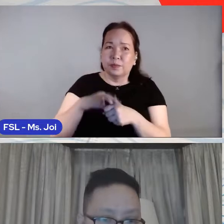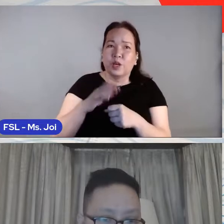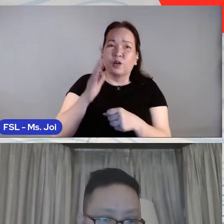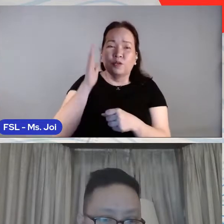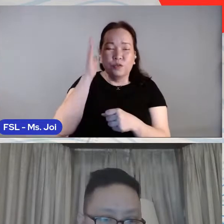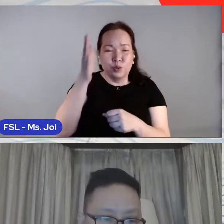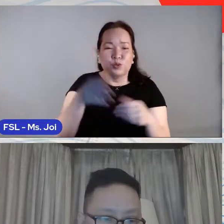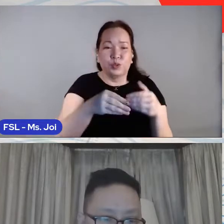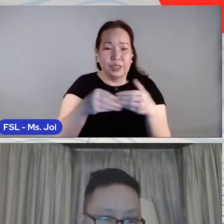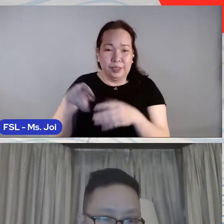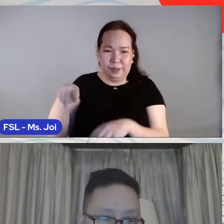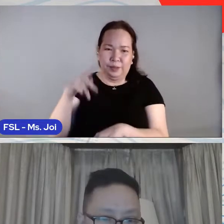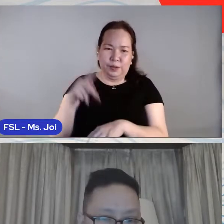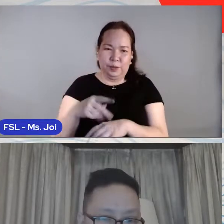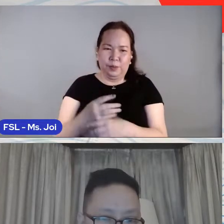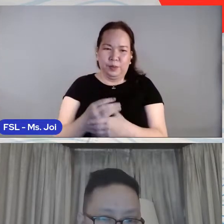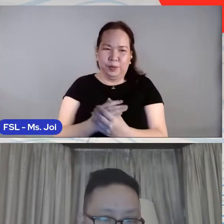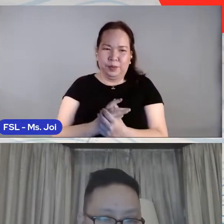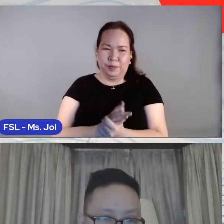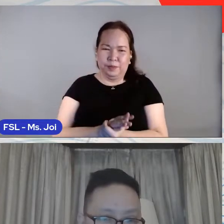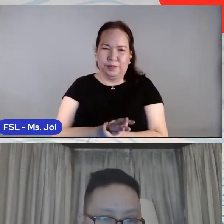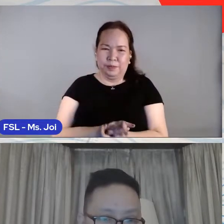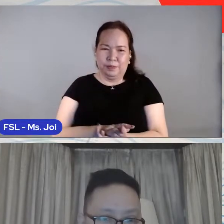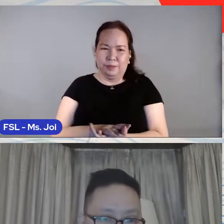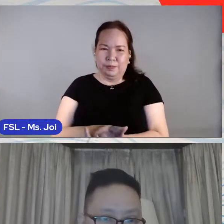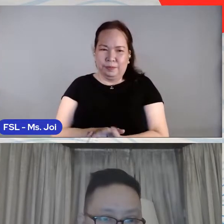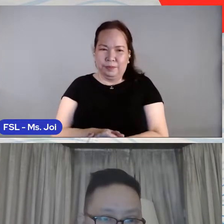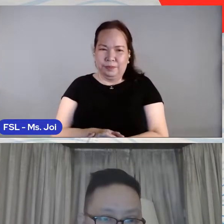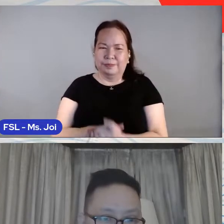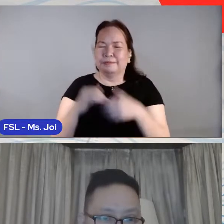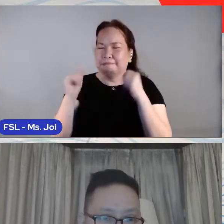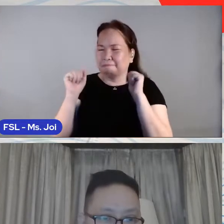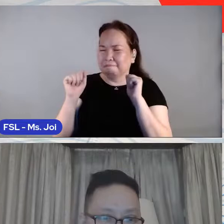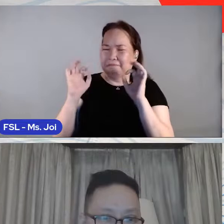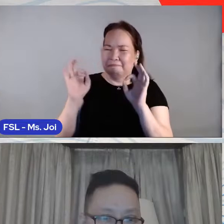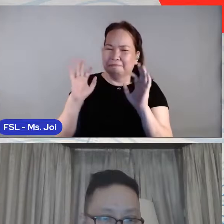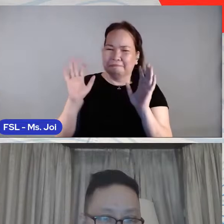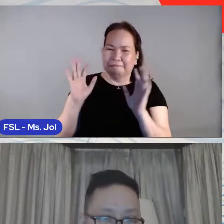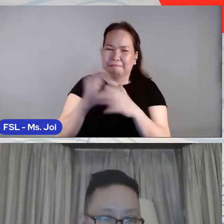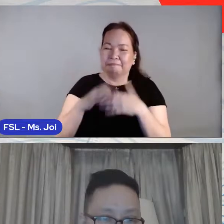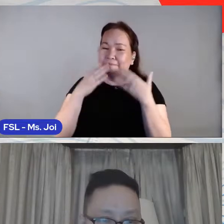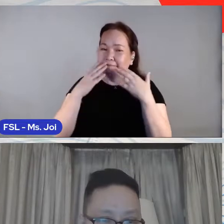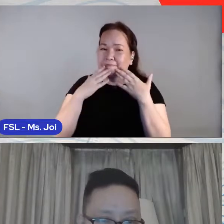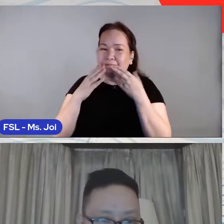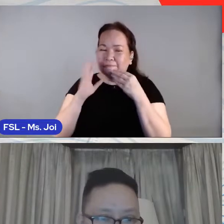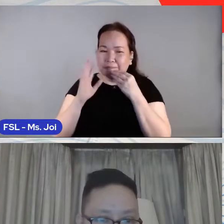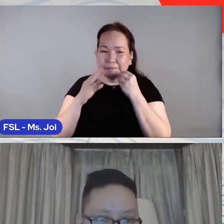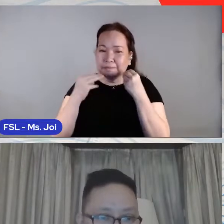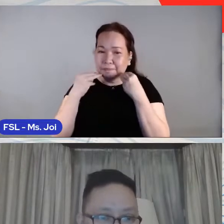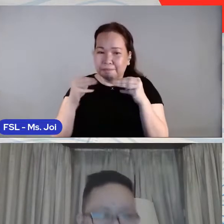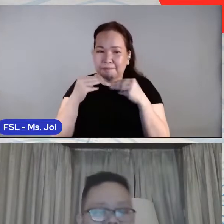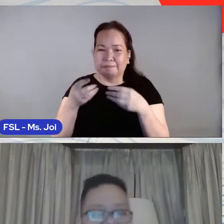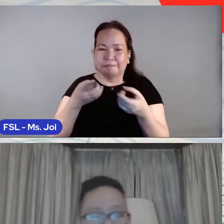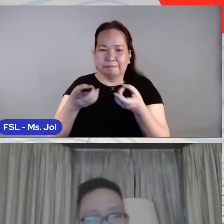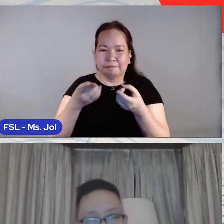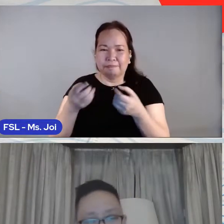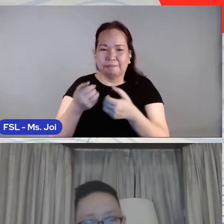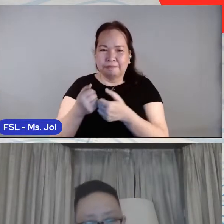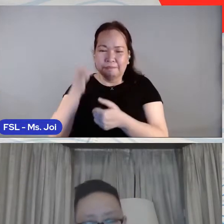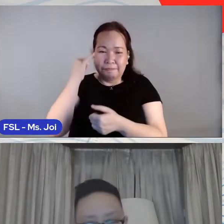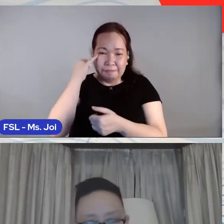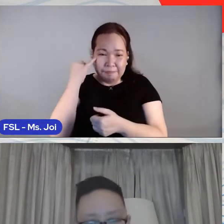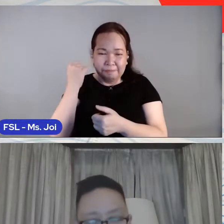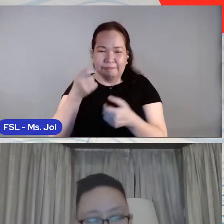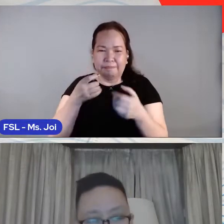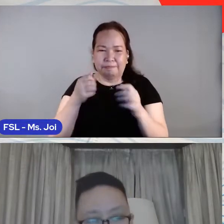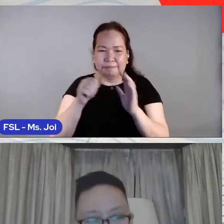leaders. So, yeah. Okay. Wow. Thank you po for your messages, Director James and Attorney Helen.